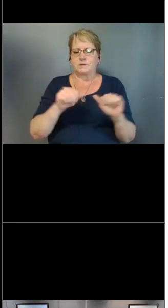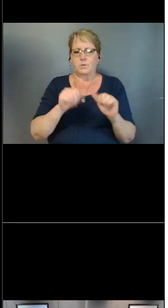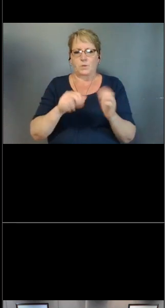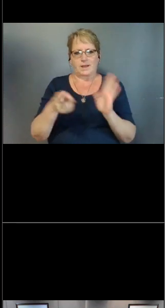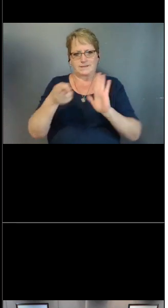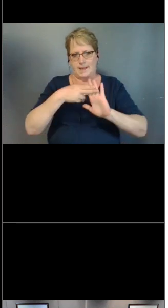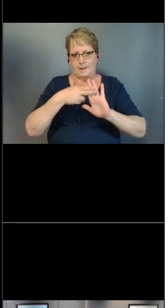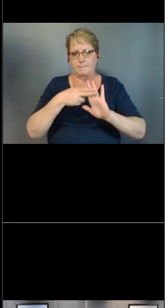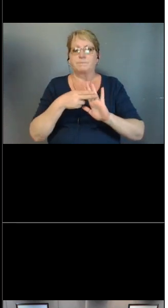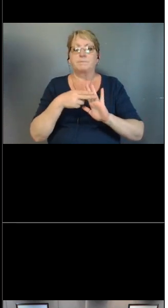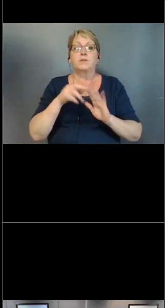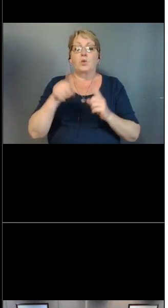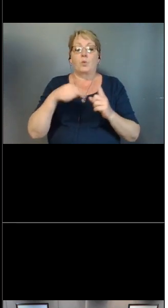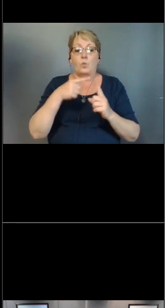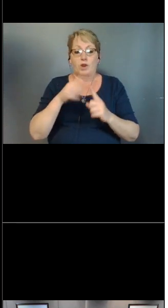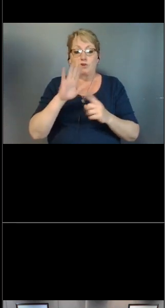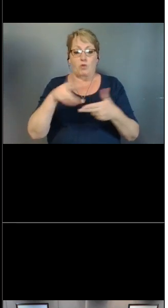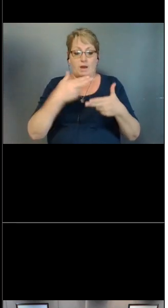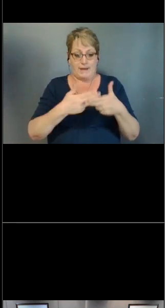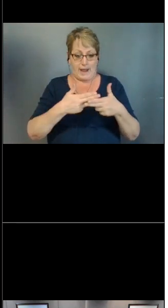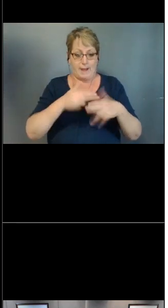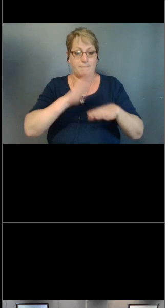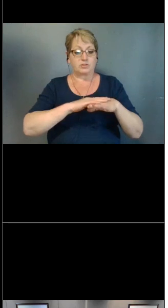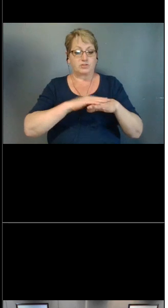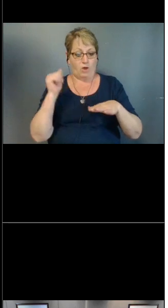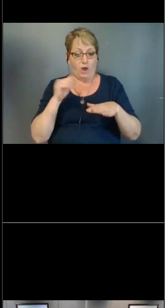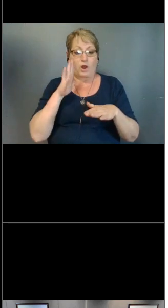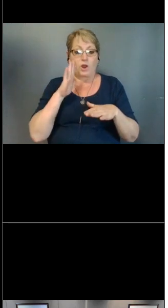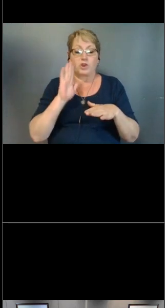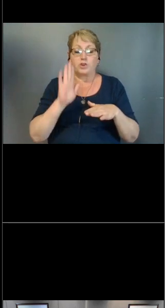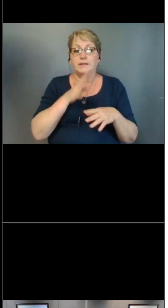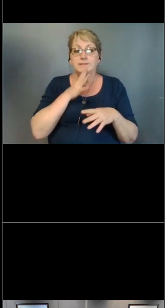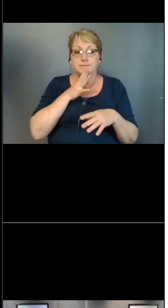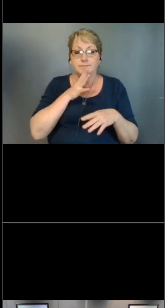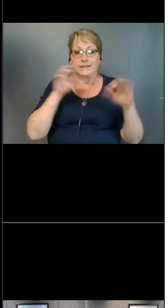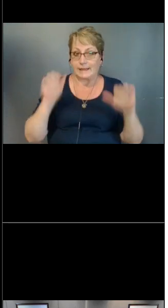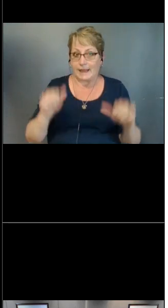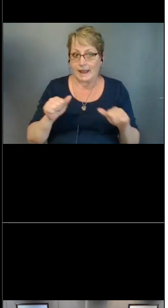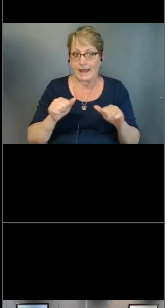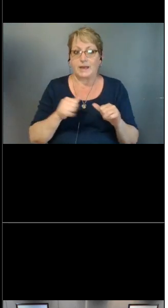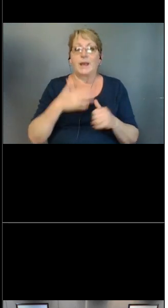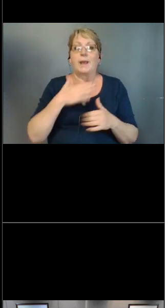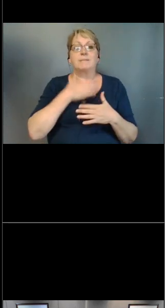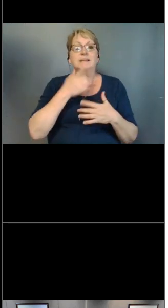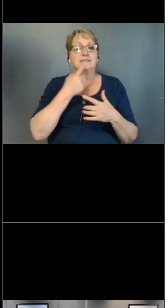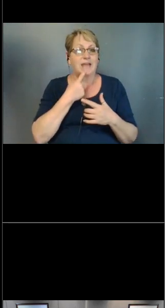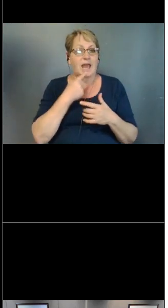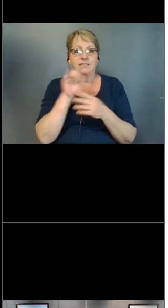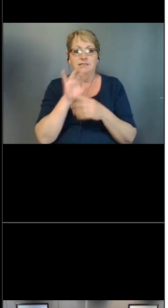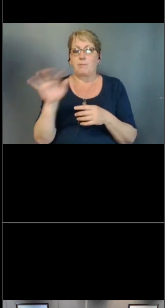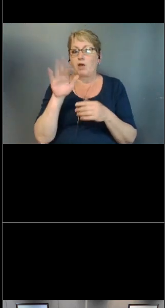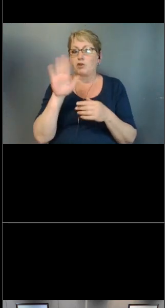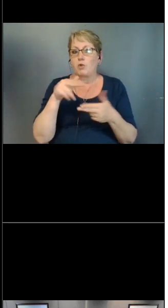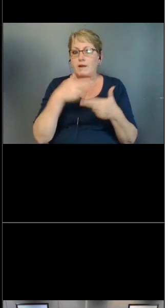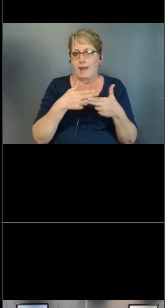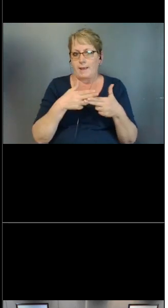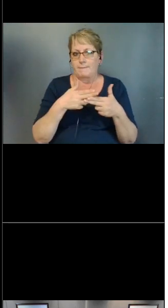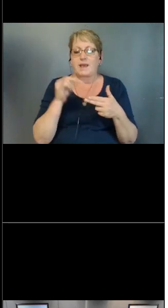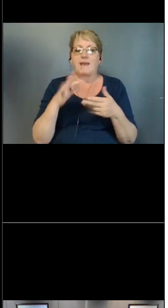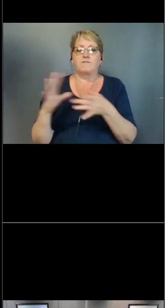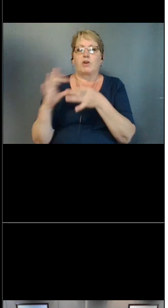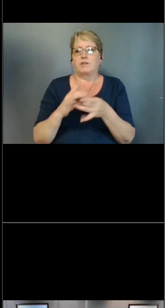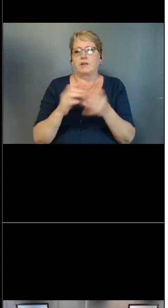name is called, we will unmute your mic. At that time, please say and spell your name for us and if you are affiliated